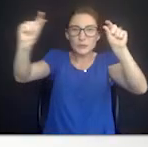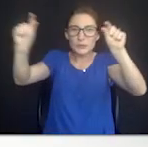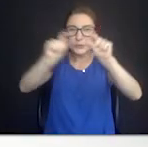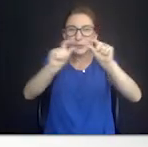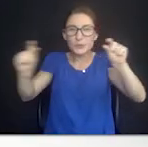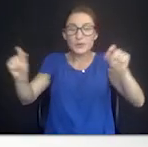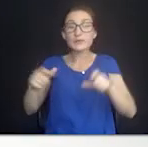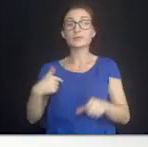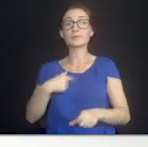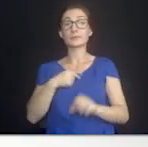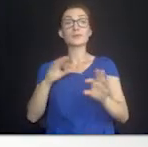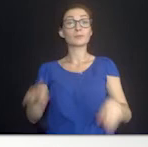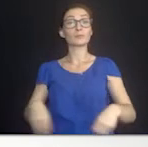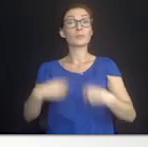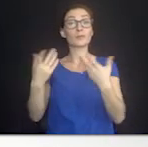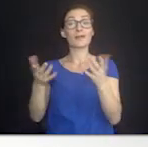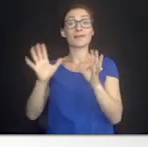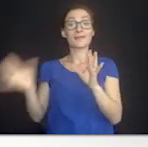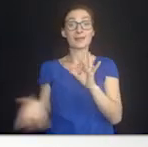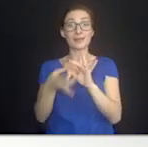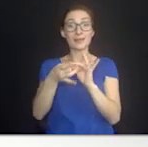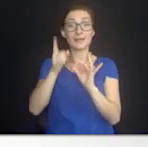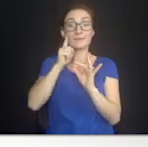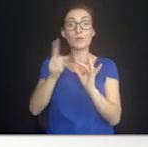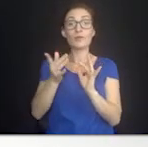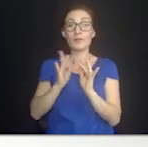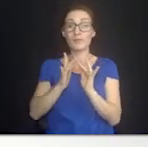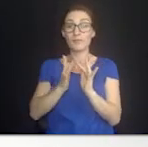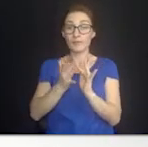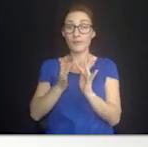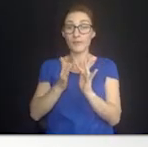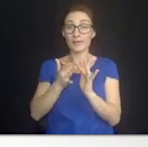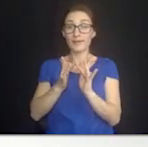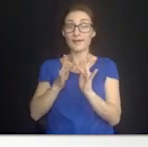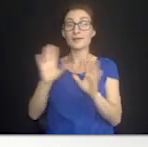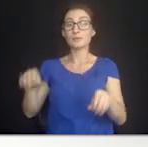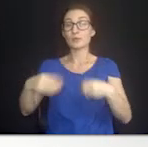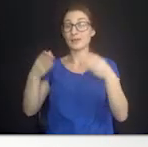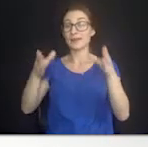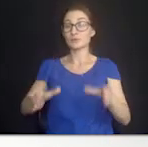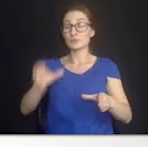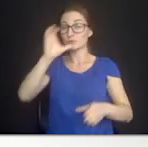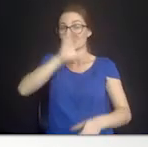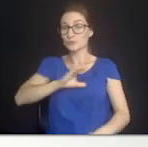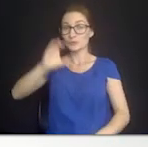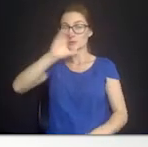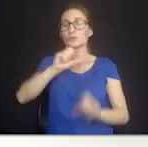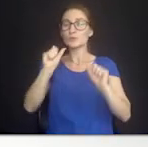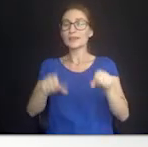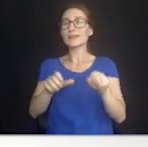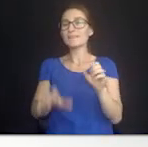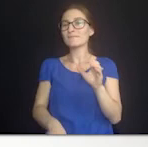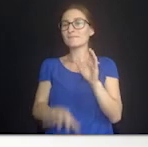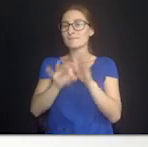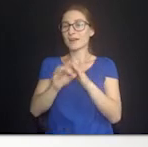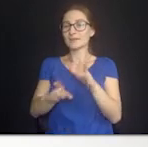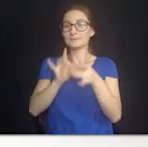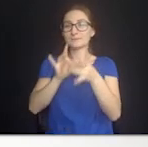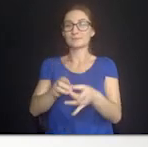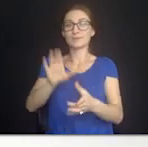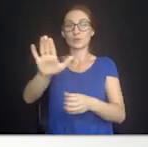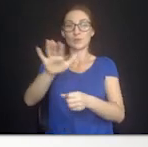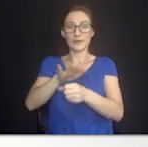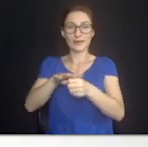And we provided a link to an online provider search for them to find providers, a list of providers for their